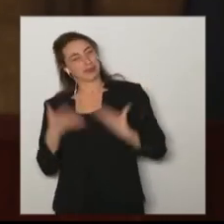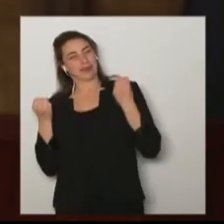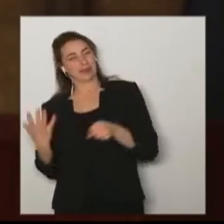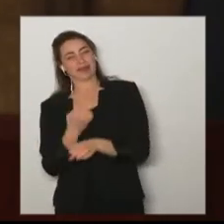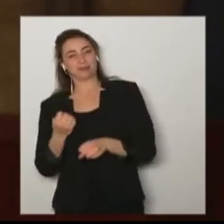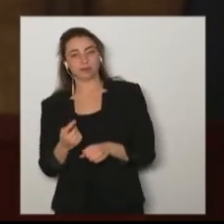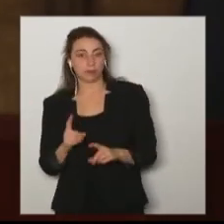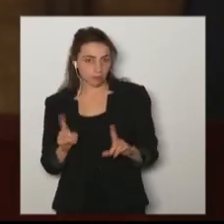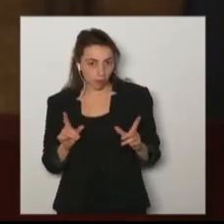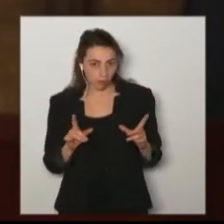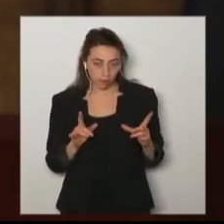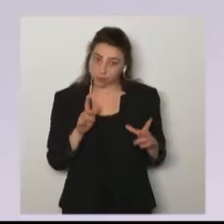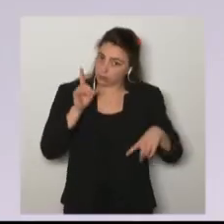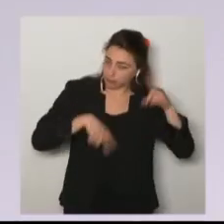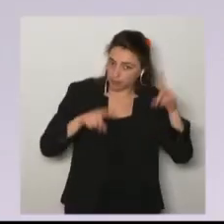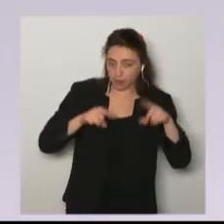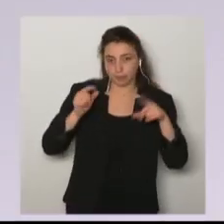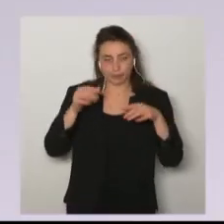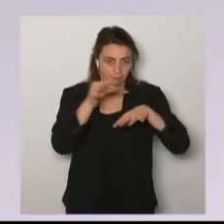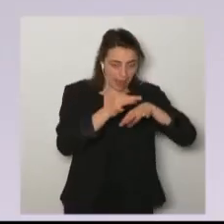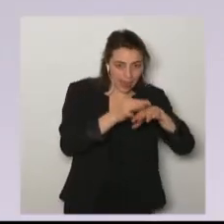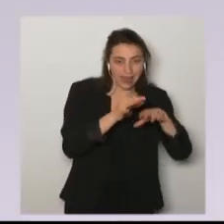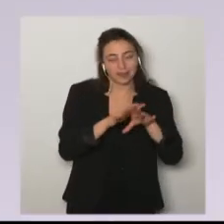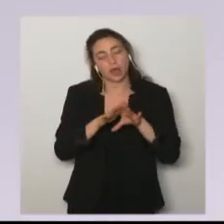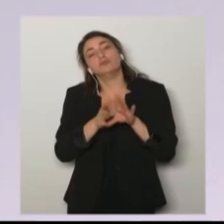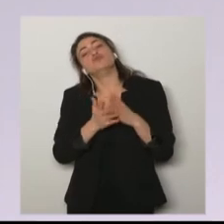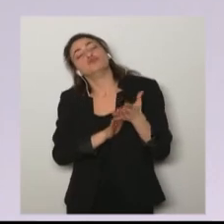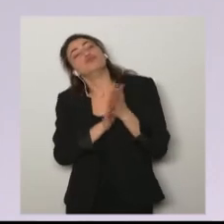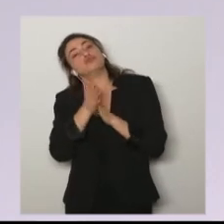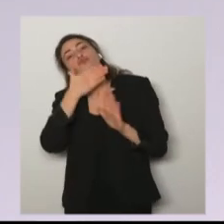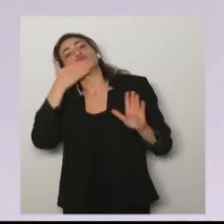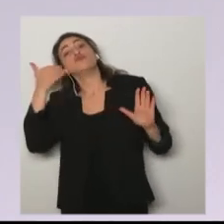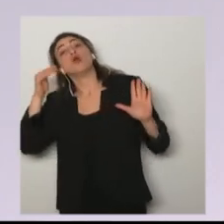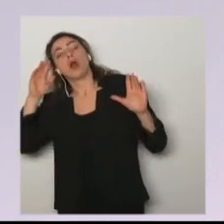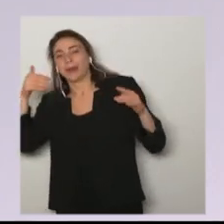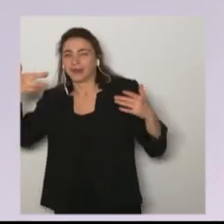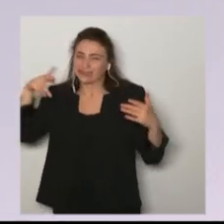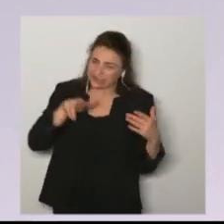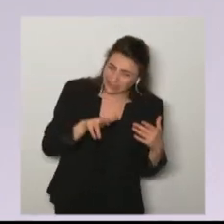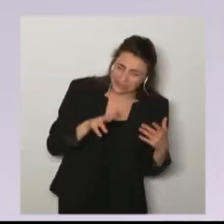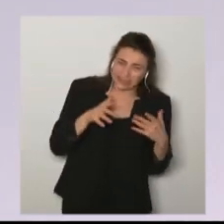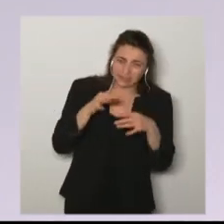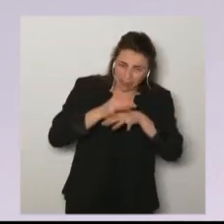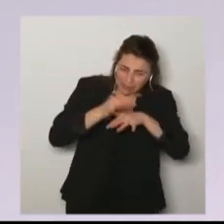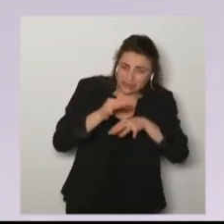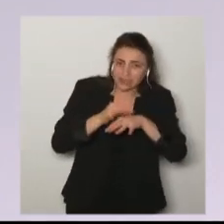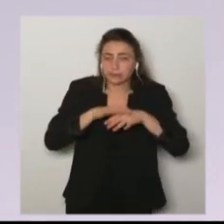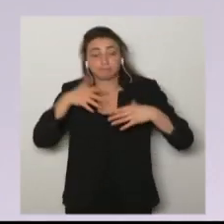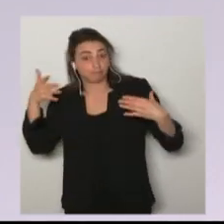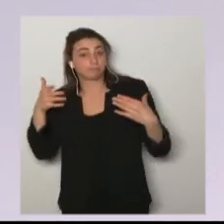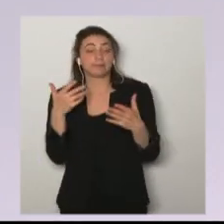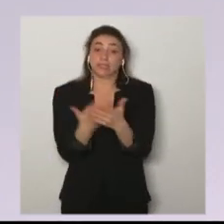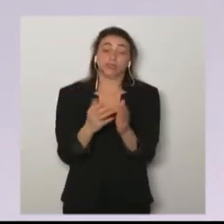even years after. So it's also more difficult for employers. This challenge of making work